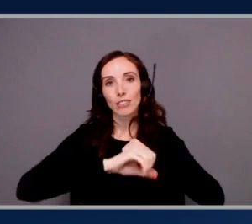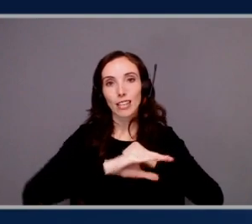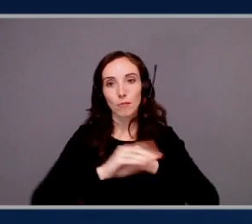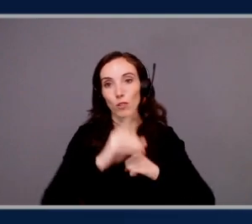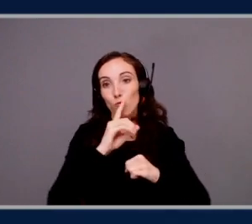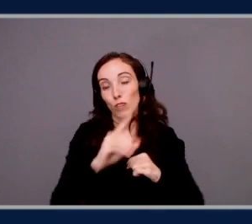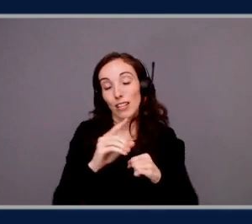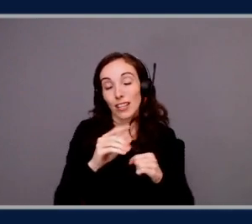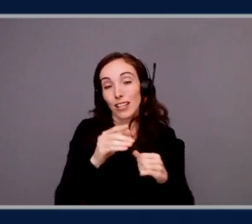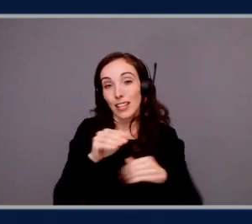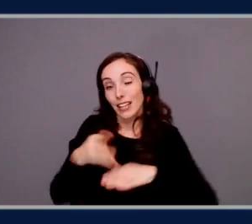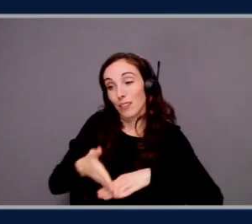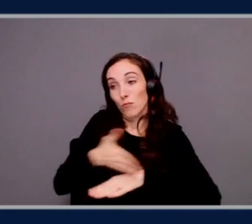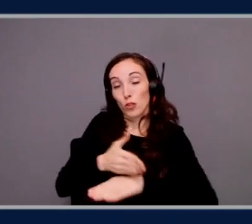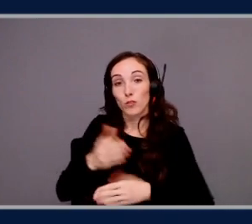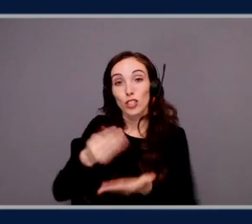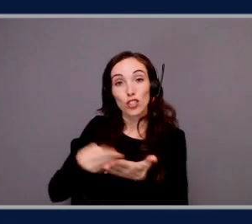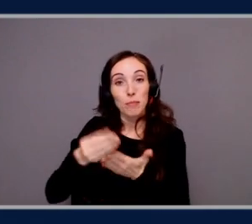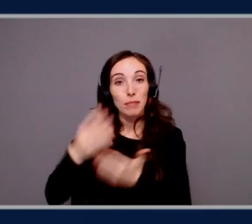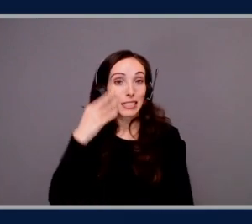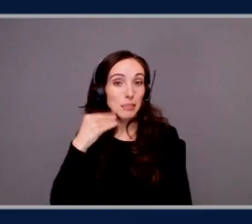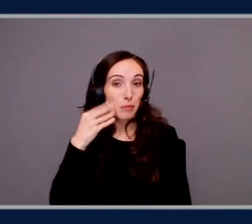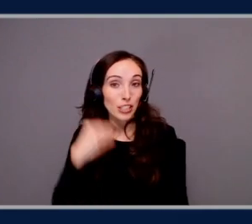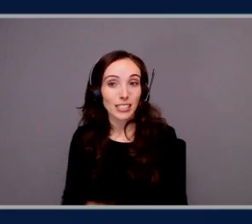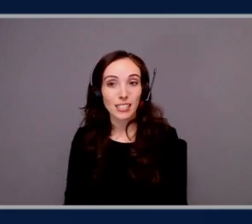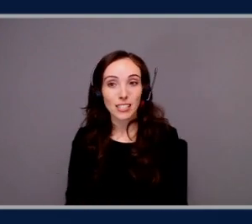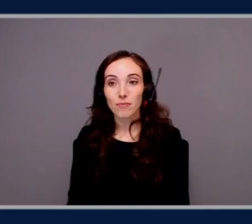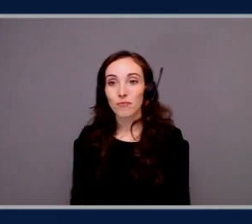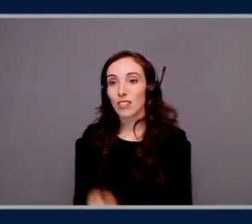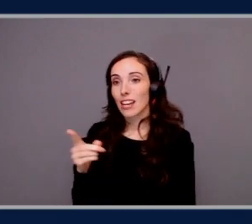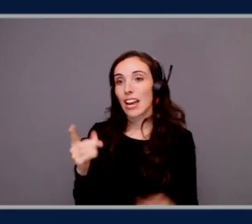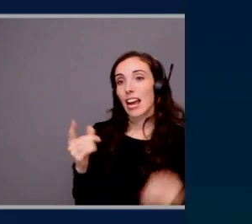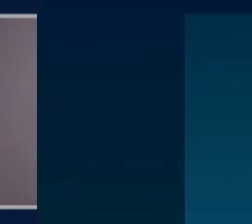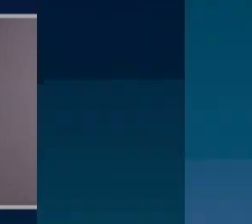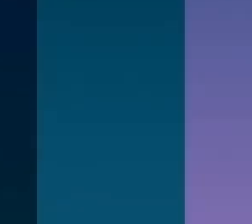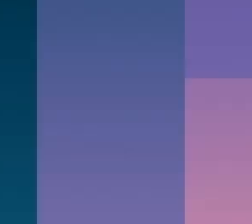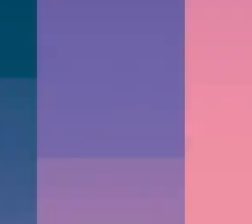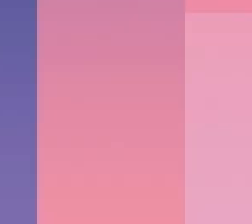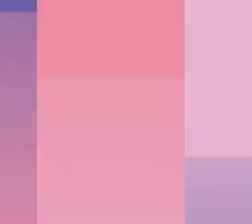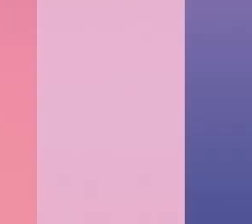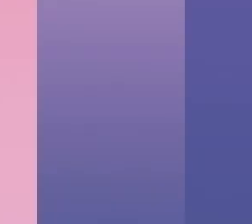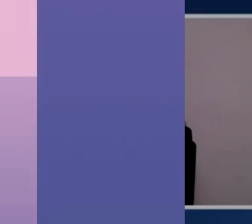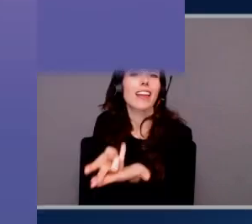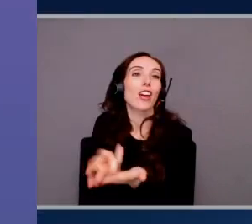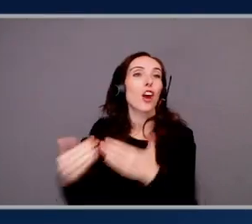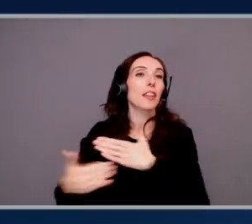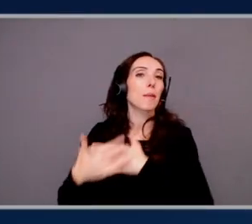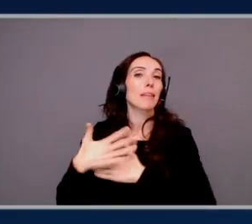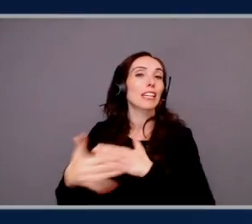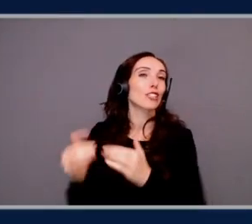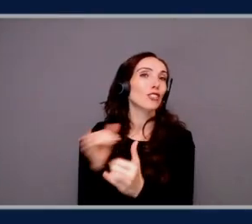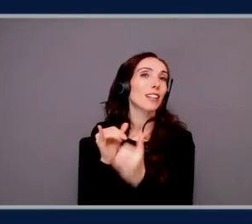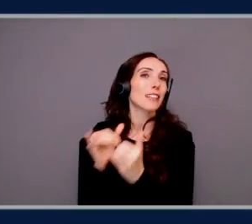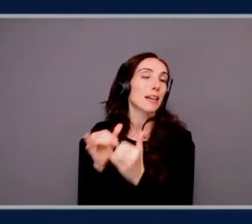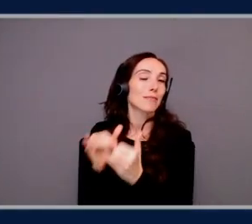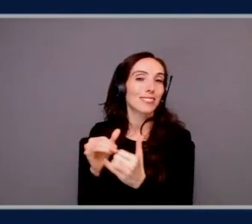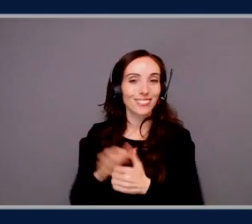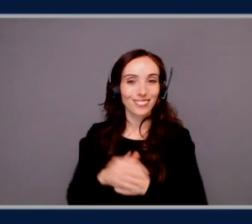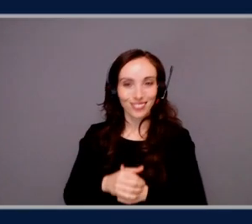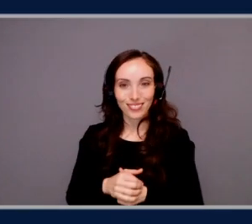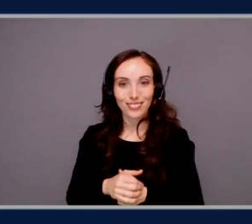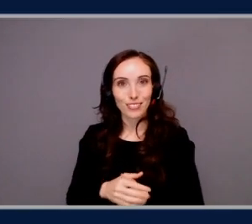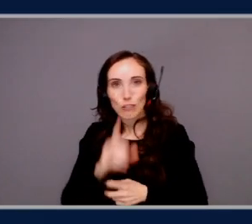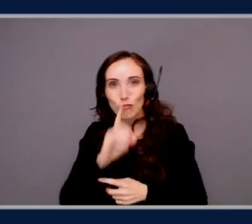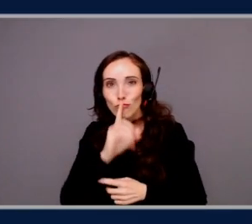shopping experience. The dumbbells are laying on the beach like I do. That's how I lay on the beach as well. This is really,